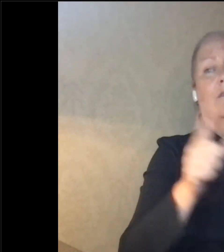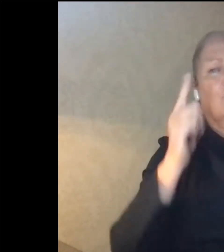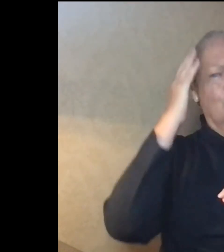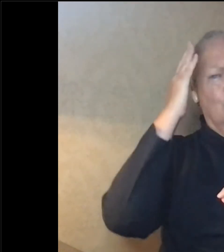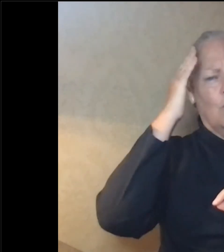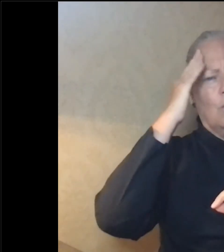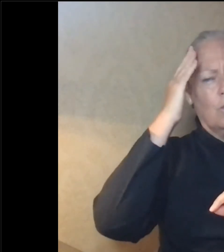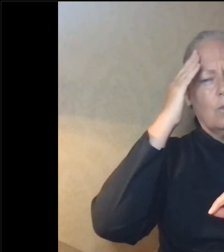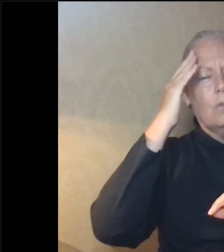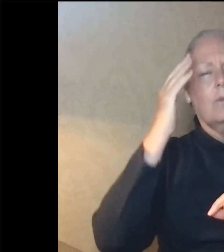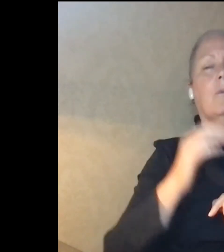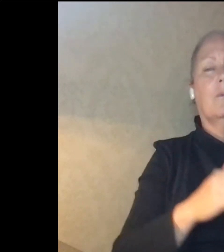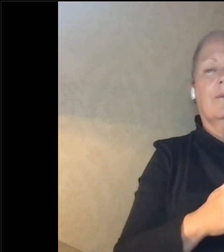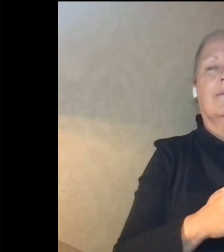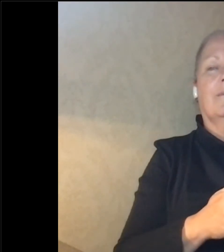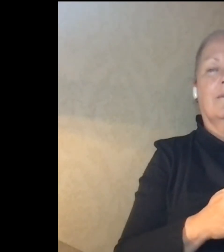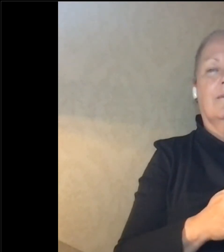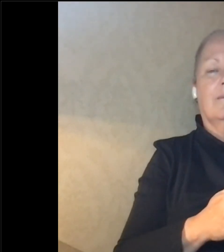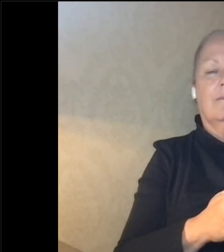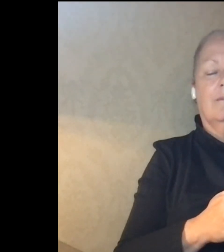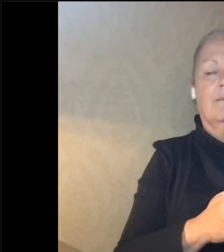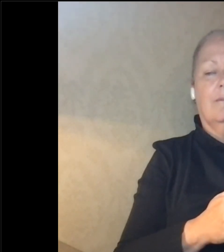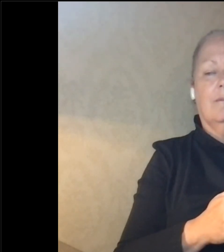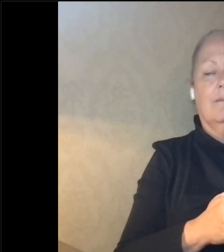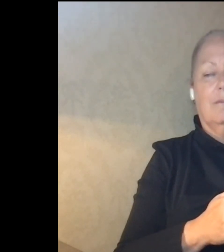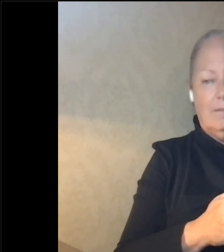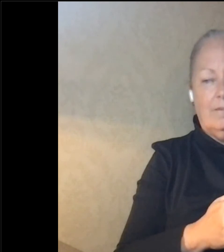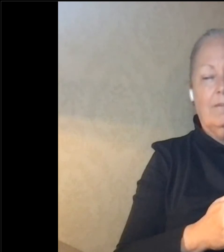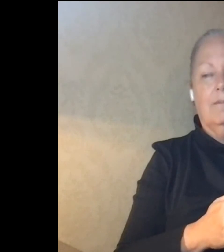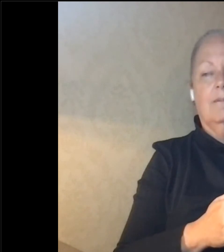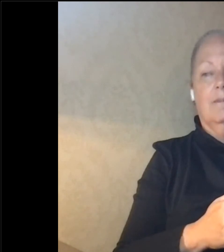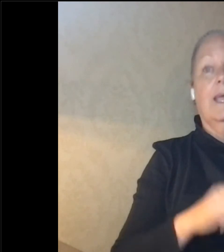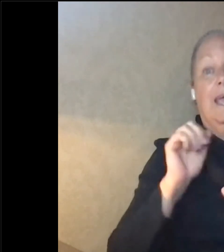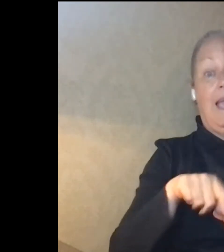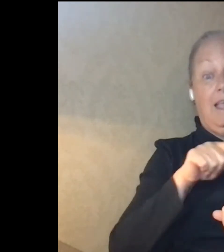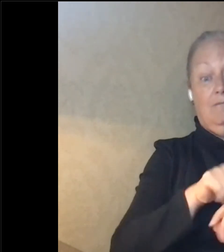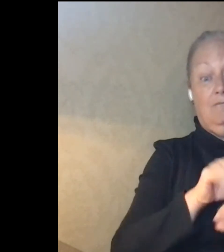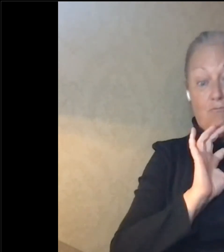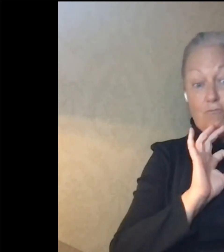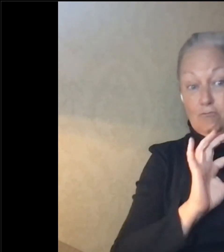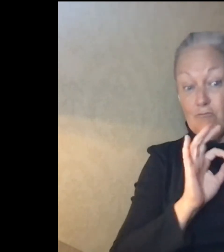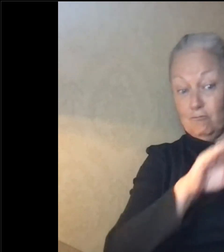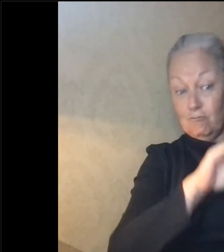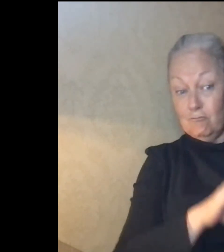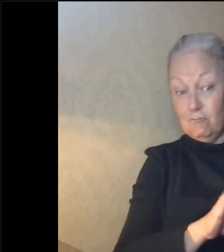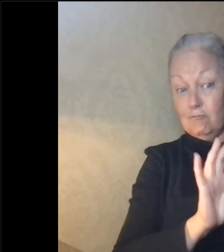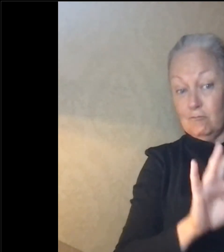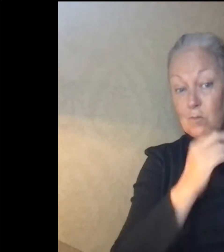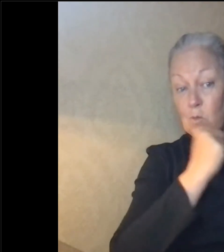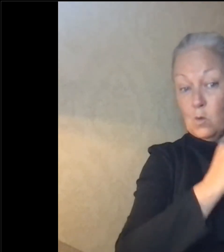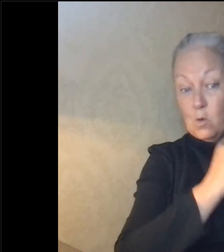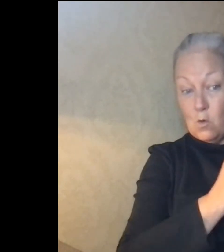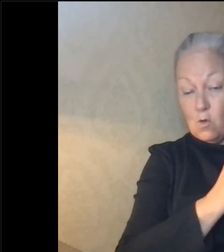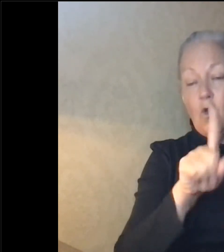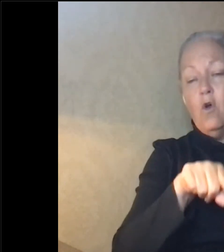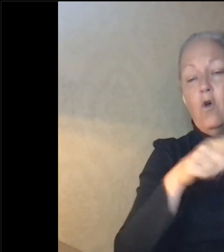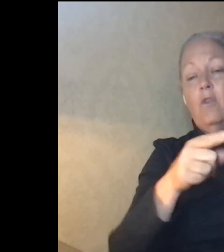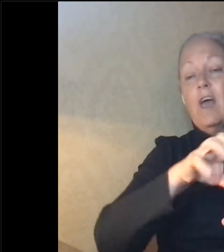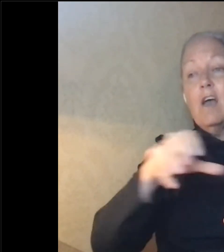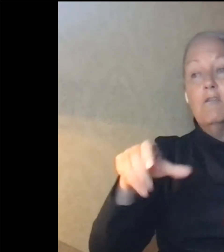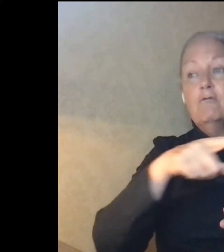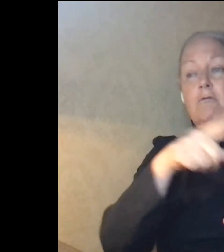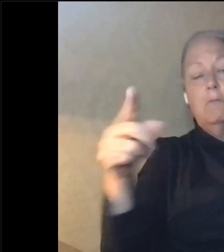our country Pakistan. So this good practice could be replicated to the other countries. So I am very